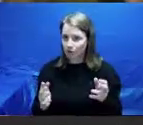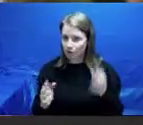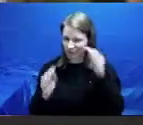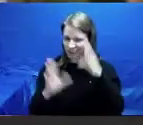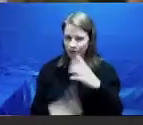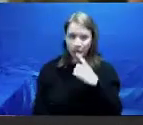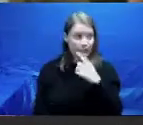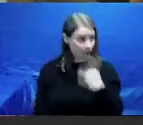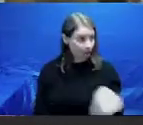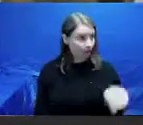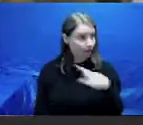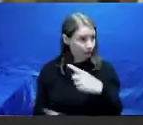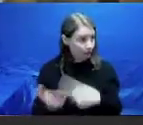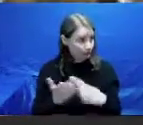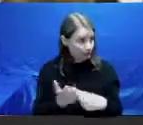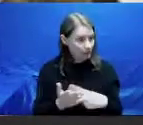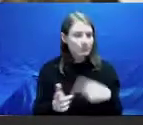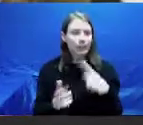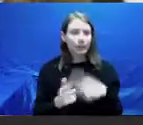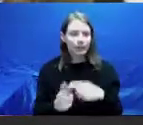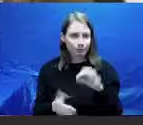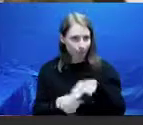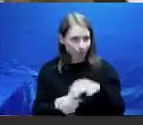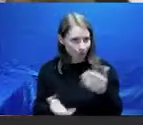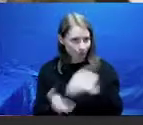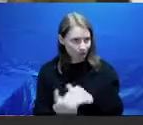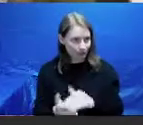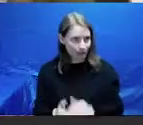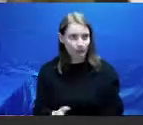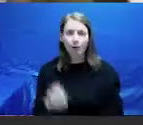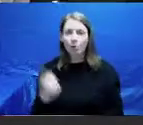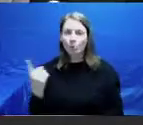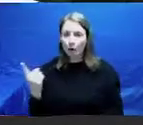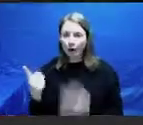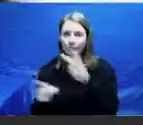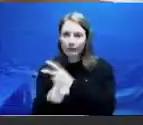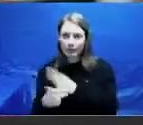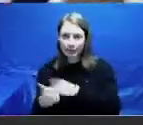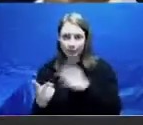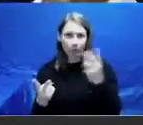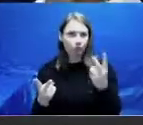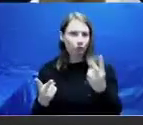changed. 1 keep, 2 junk, 3 cloud. And the cloud is they're not quite ready to get rid of it.